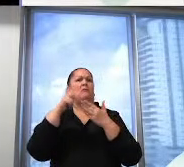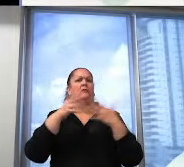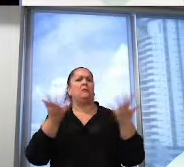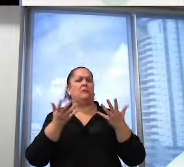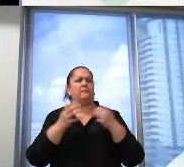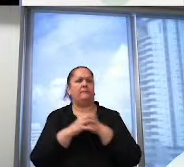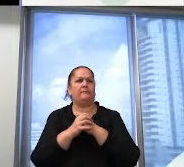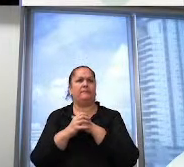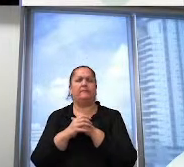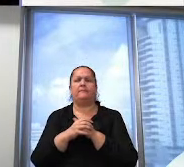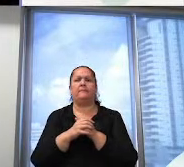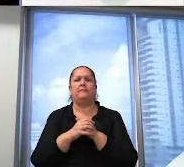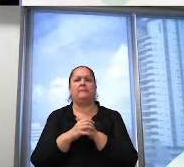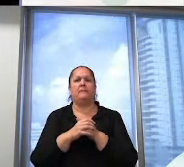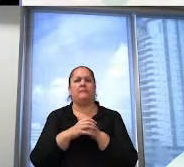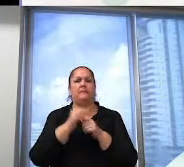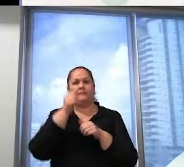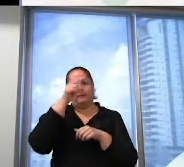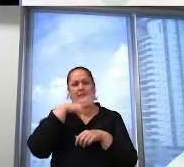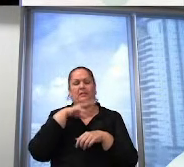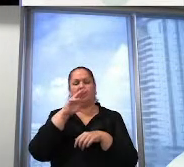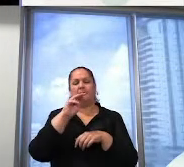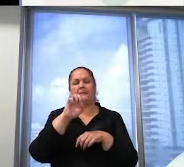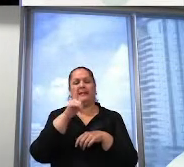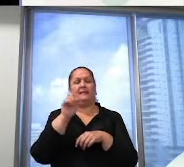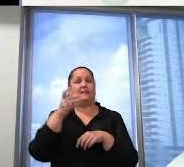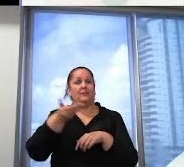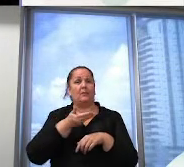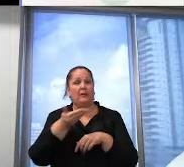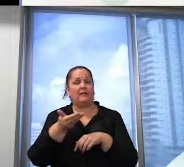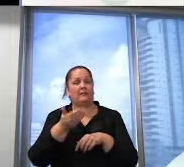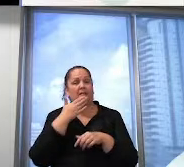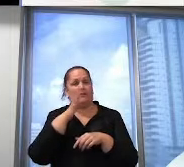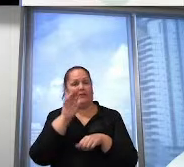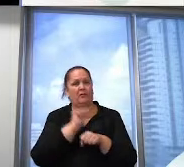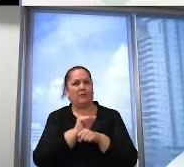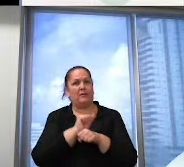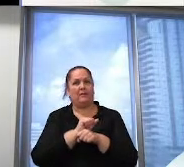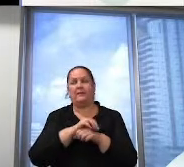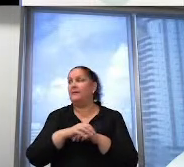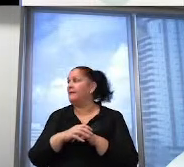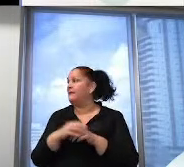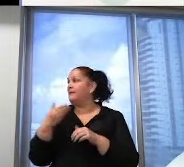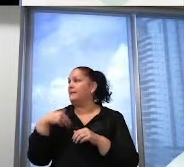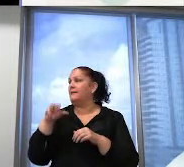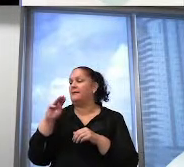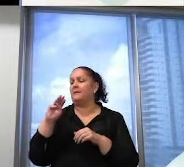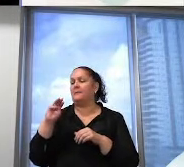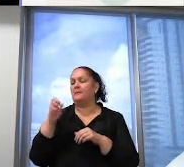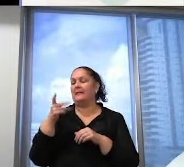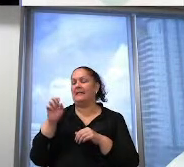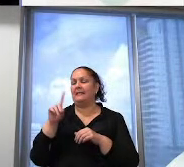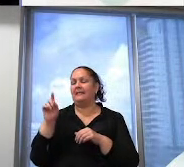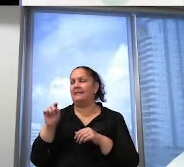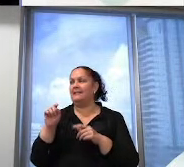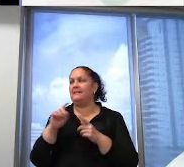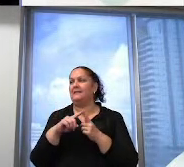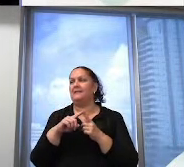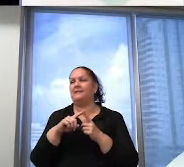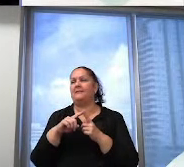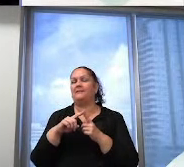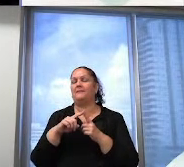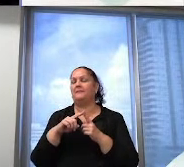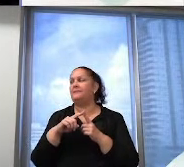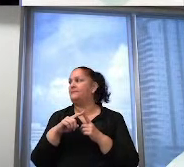this program. Mr. Melendez, welcome, sir. Thank you for your work. Pedro Melendez here on behalf